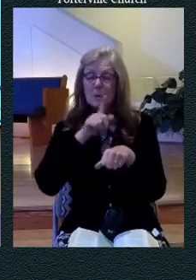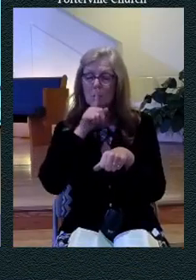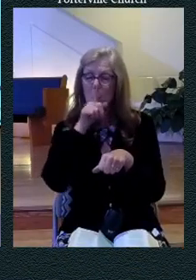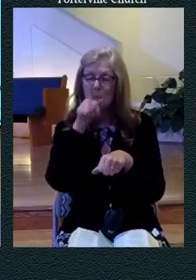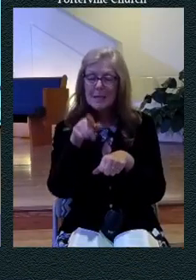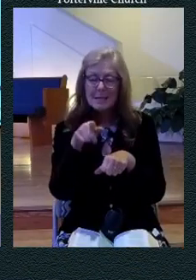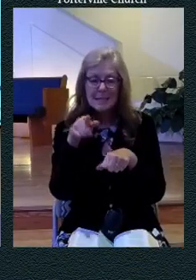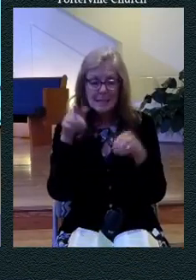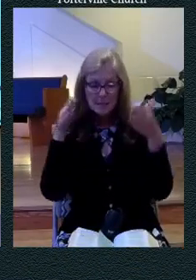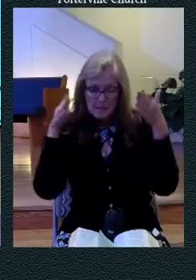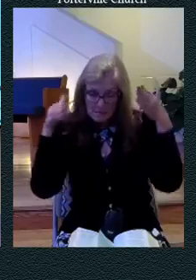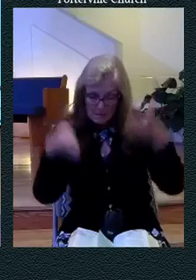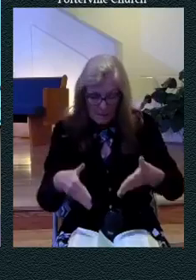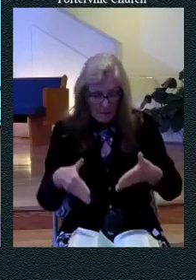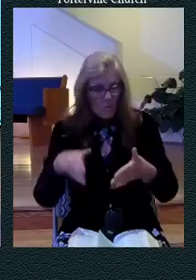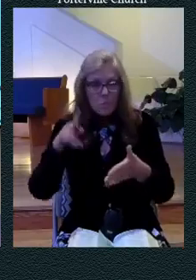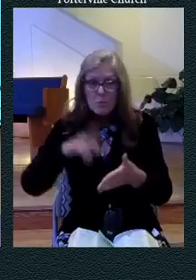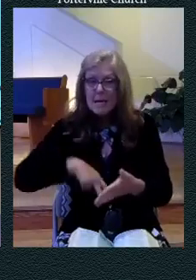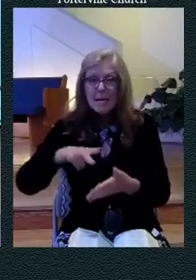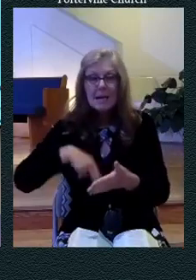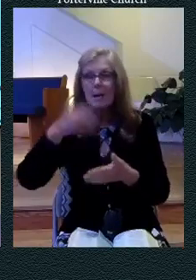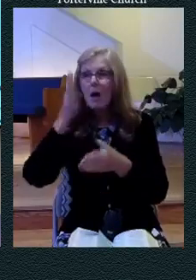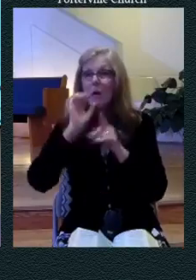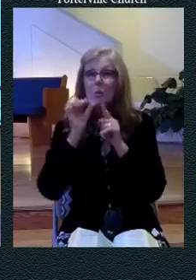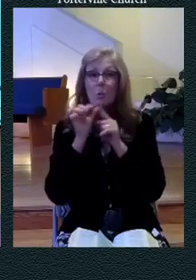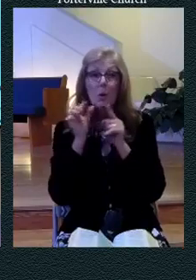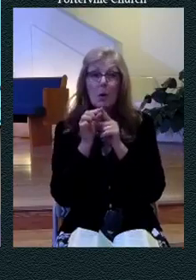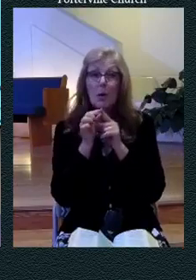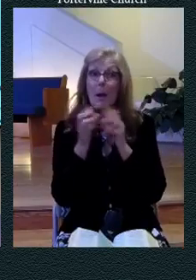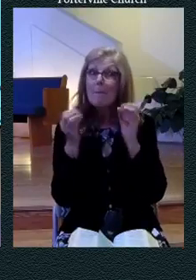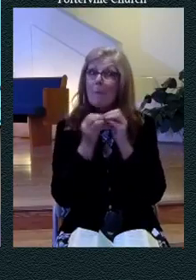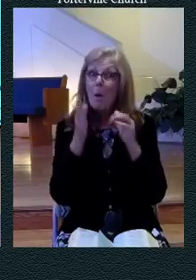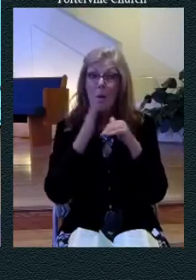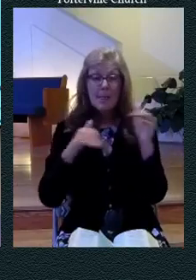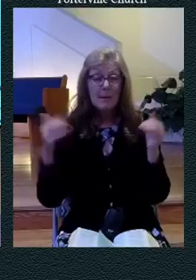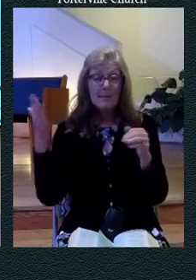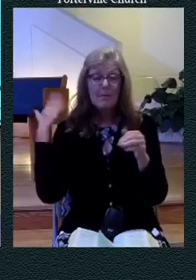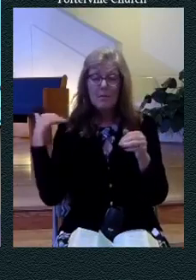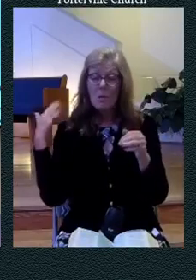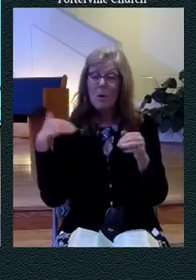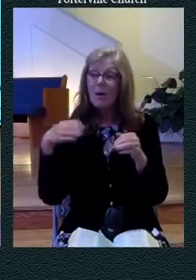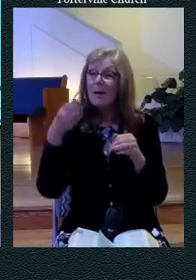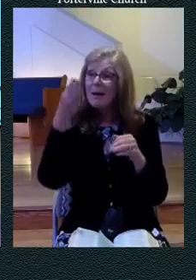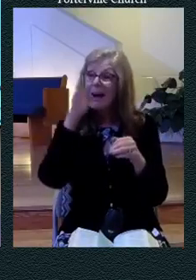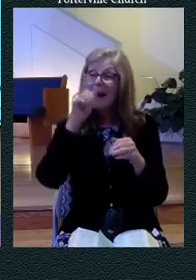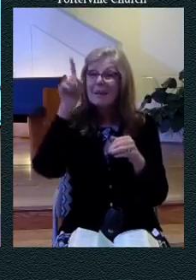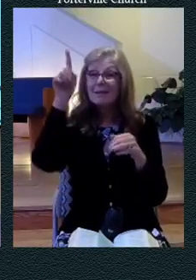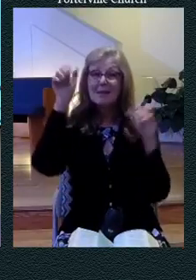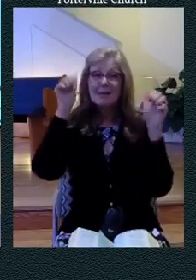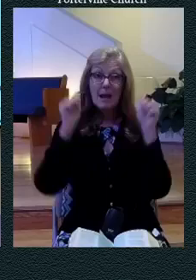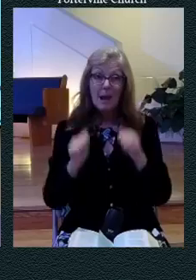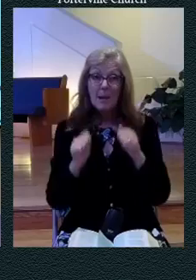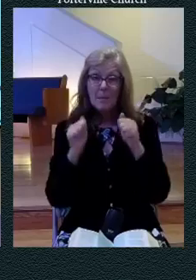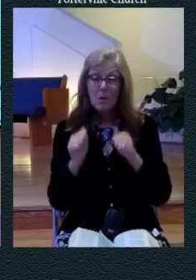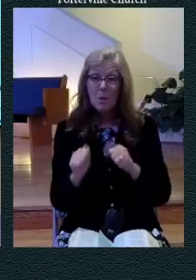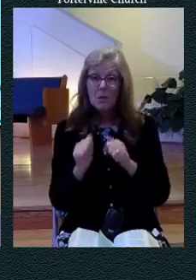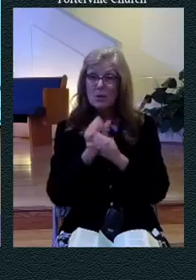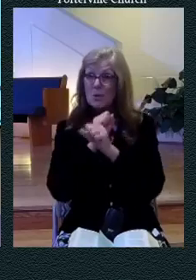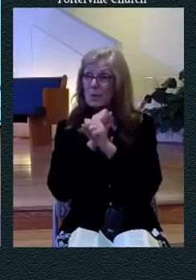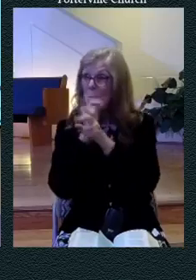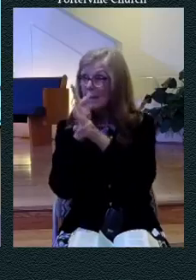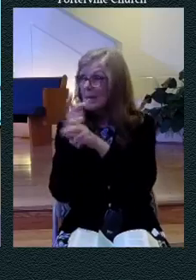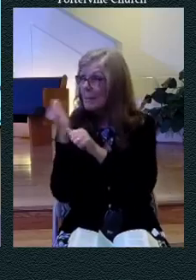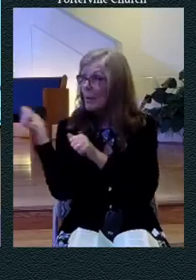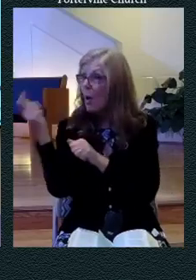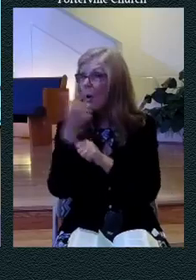the Word like we've never sunk them before. God is well able to secure all of us to